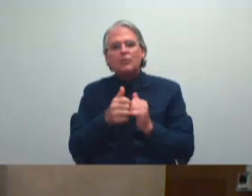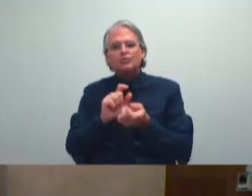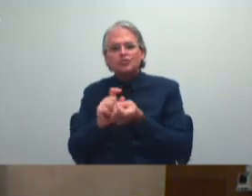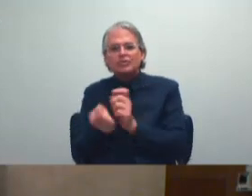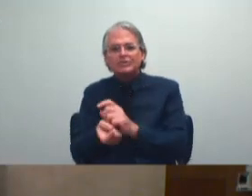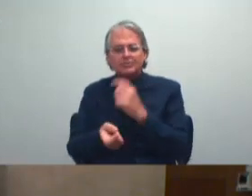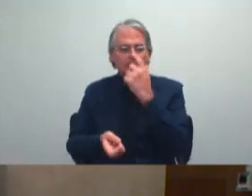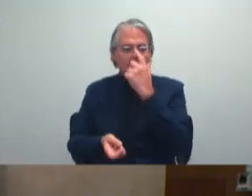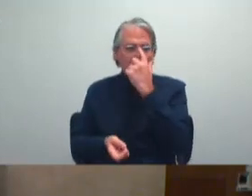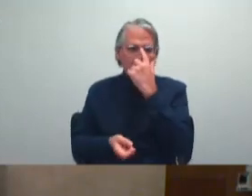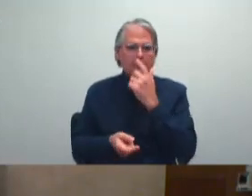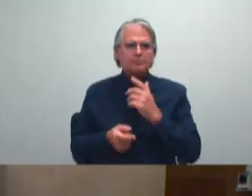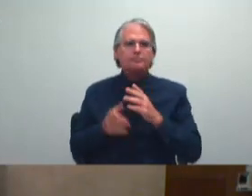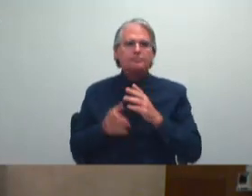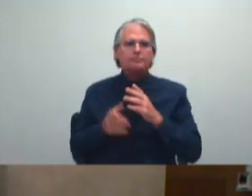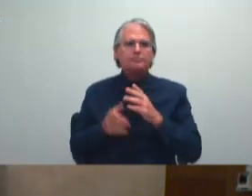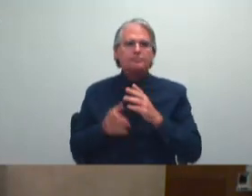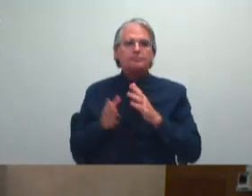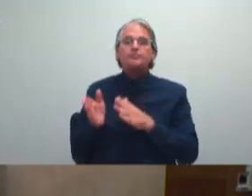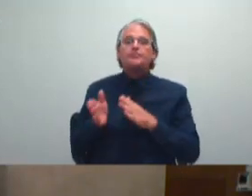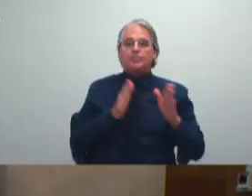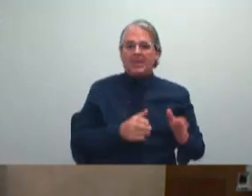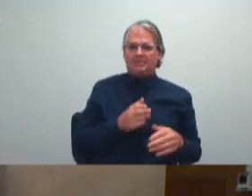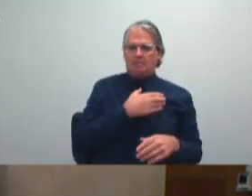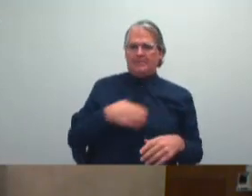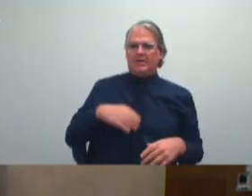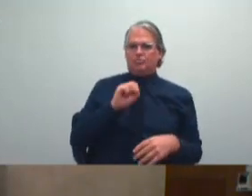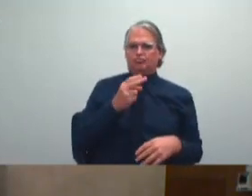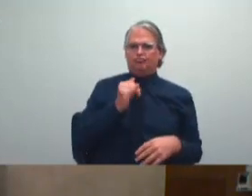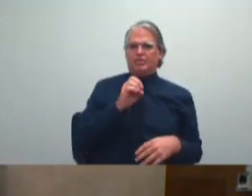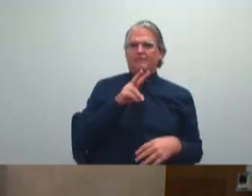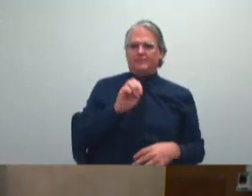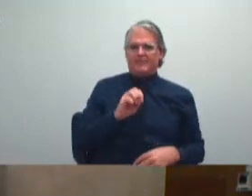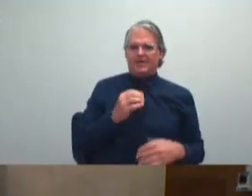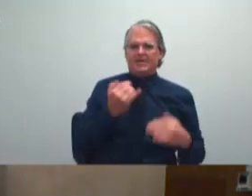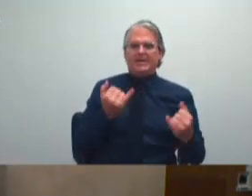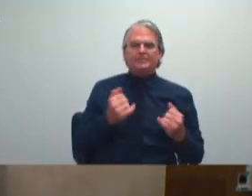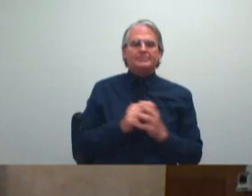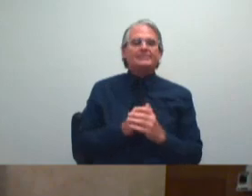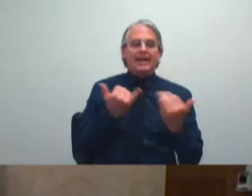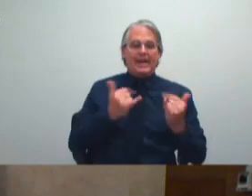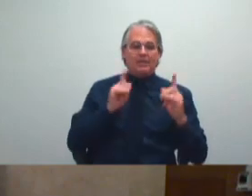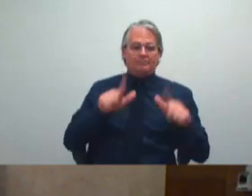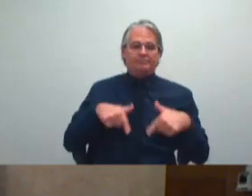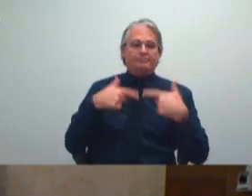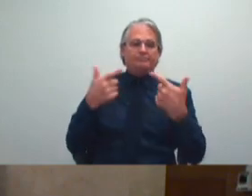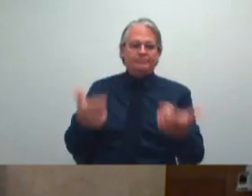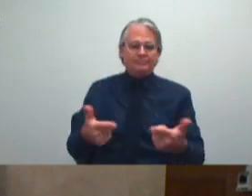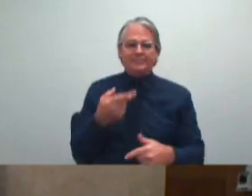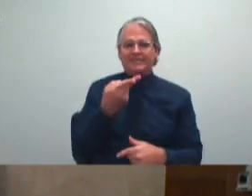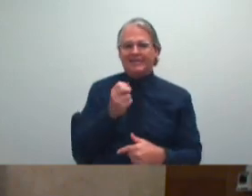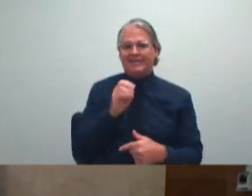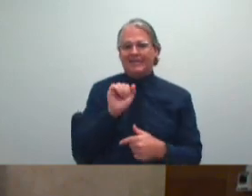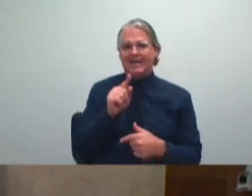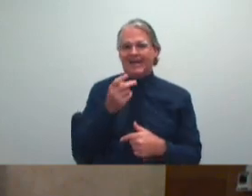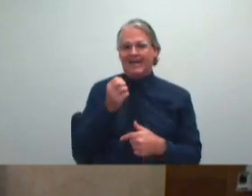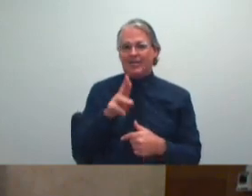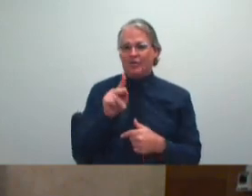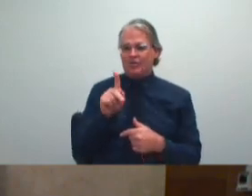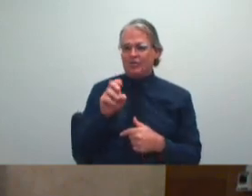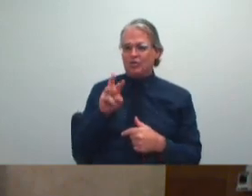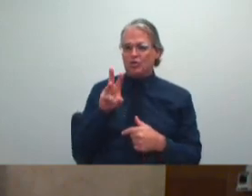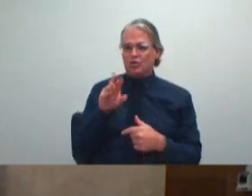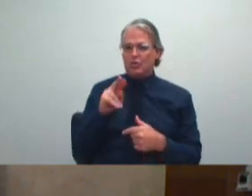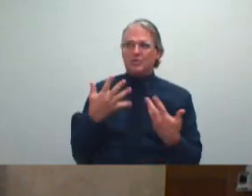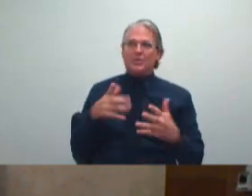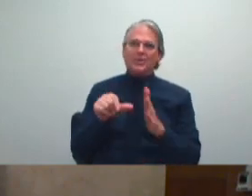I'm going to send it over to someone who I have been so impressed by. Her name is Heather Curran. You probably, many of you